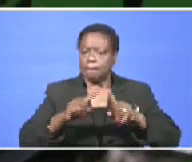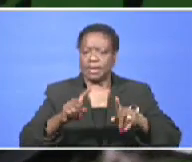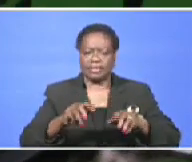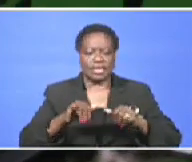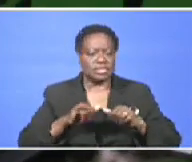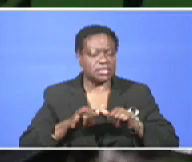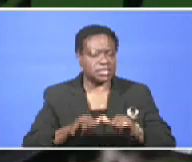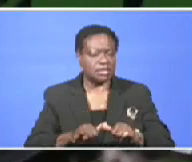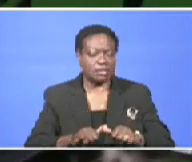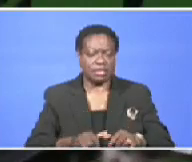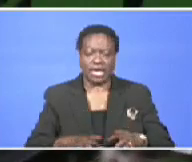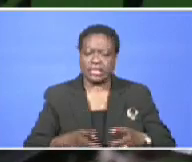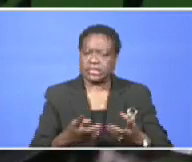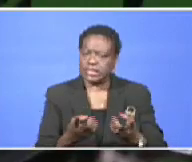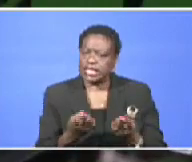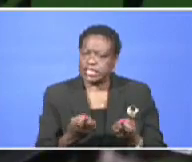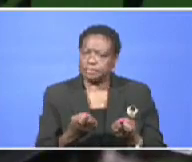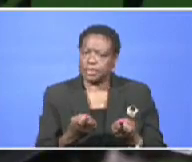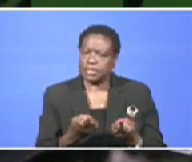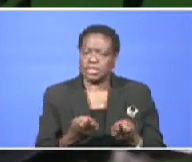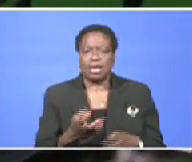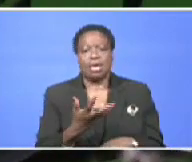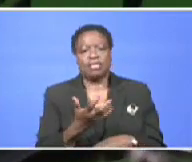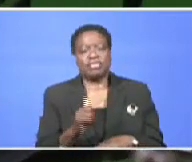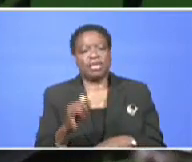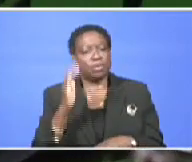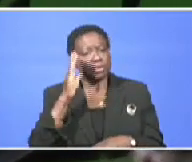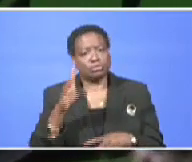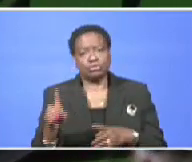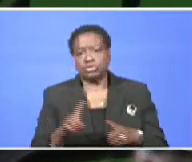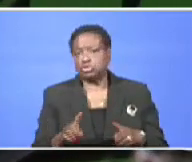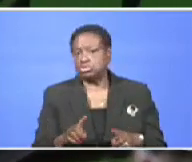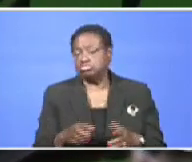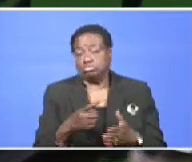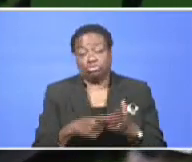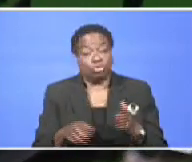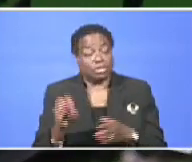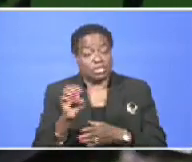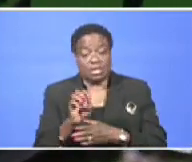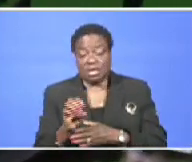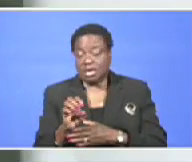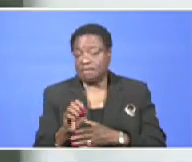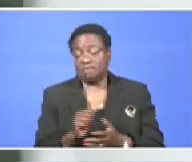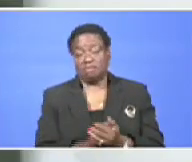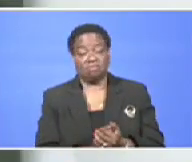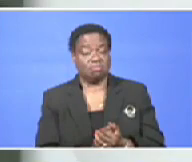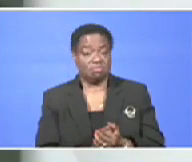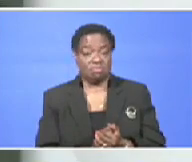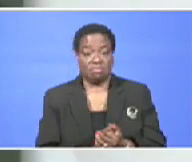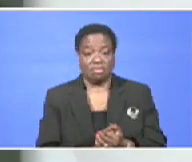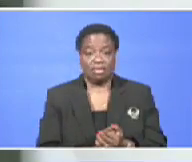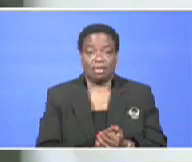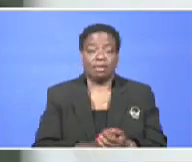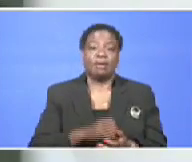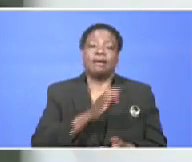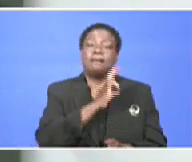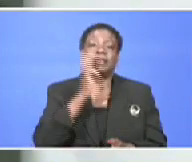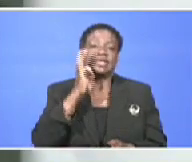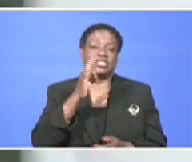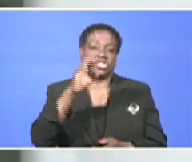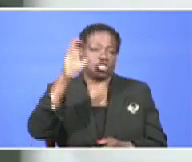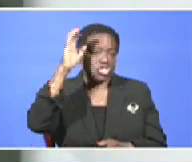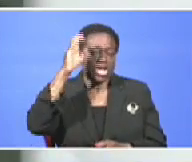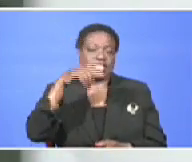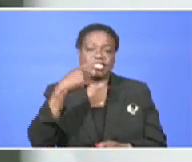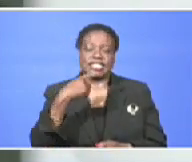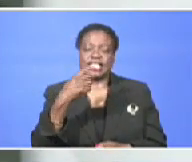people desperate, they would do whatever, you know, as you can see happen over the weekend. Pastor Charles says the Haitian community